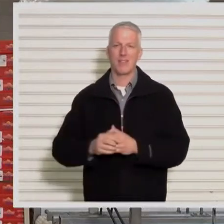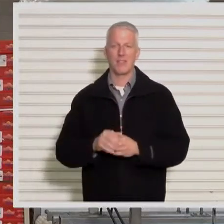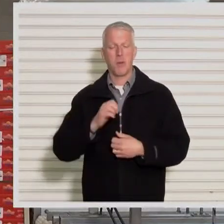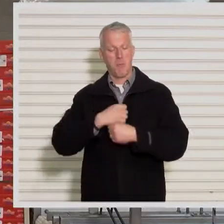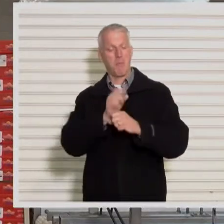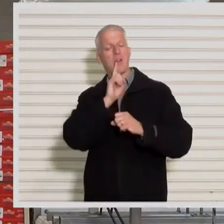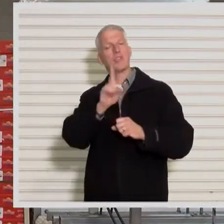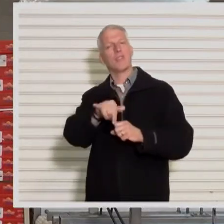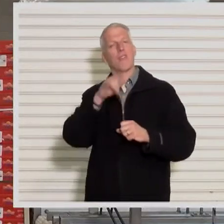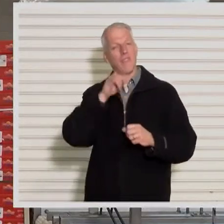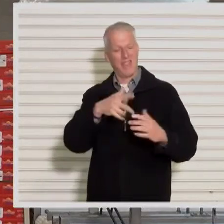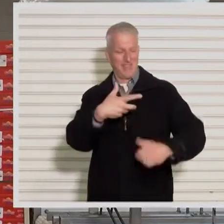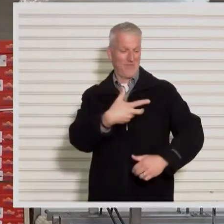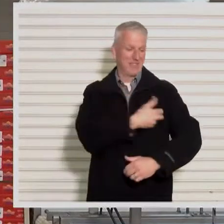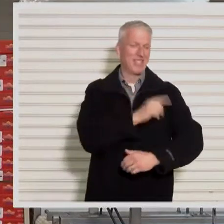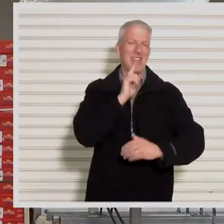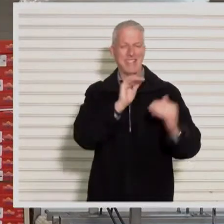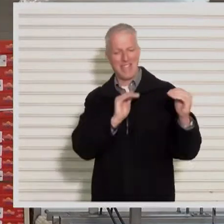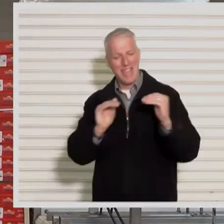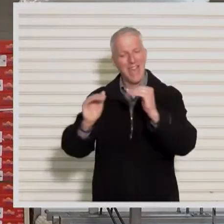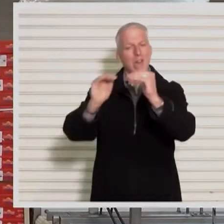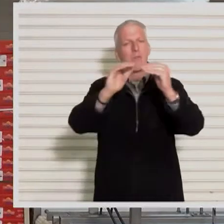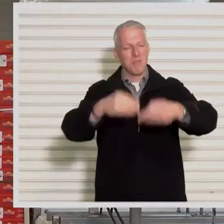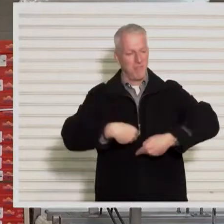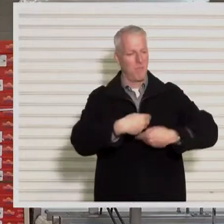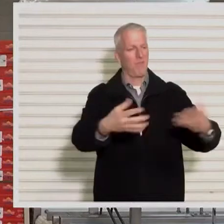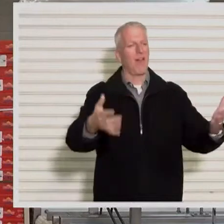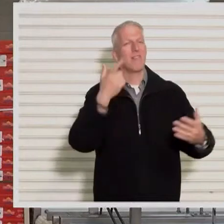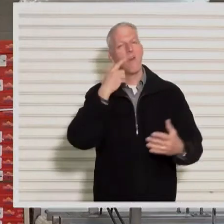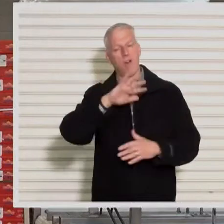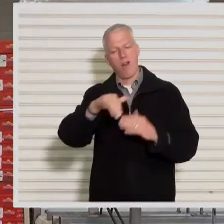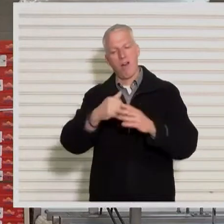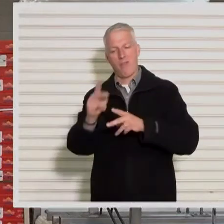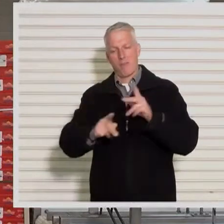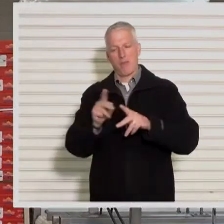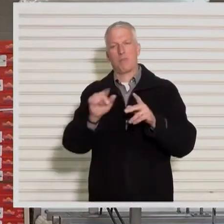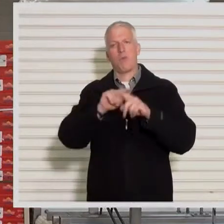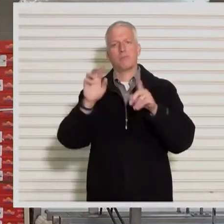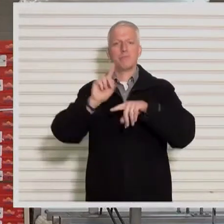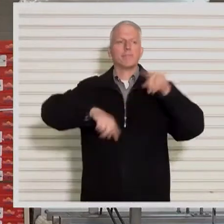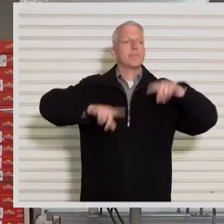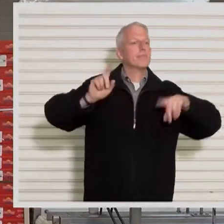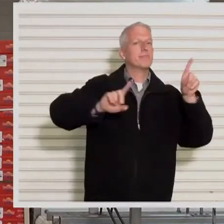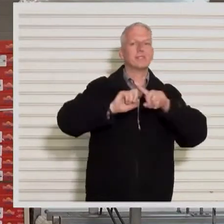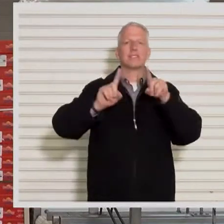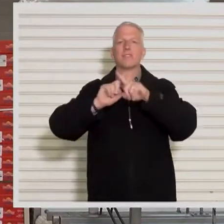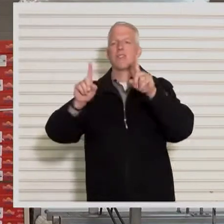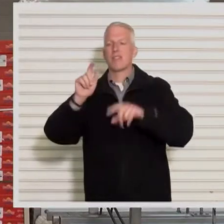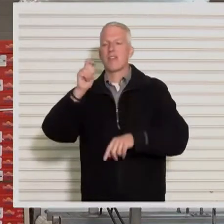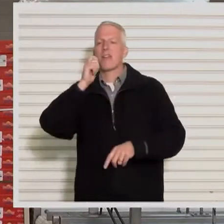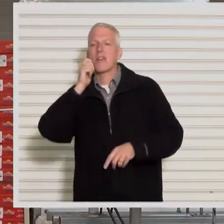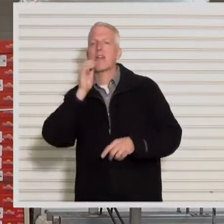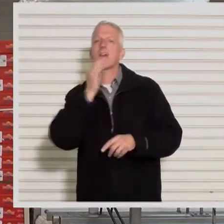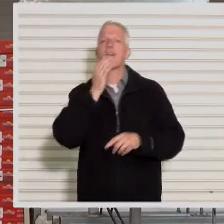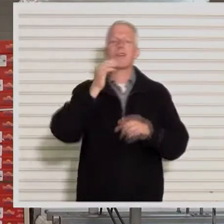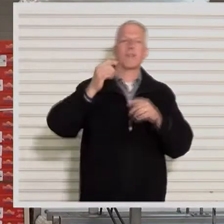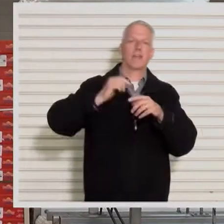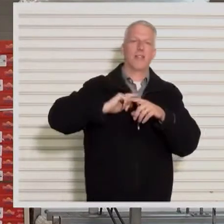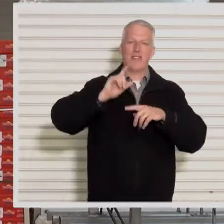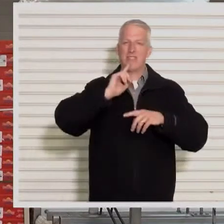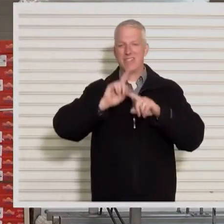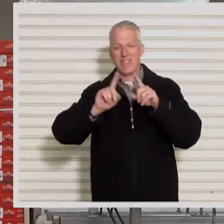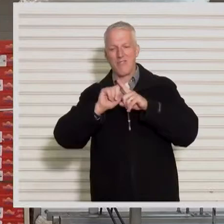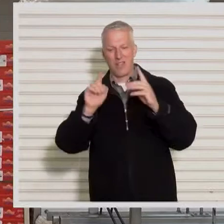sure that the vaccine is equitably administered to the people of color and that our communities have a chance